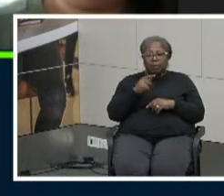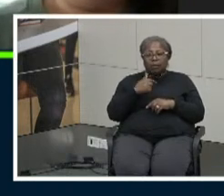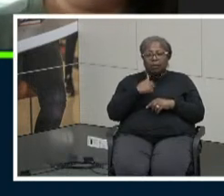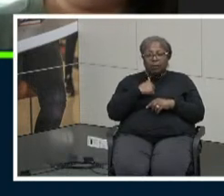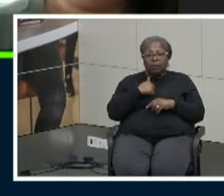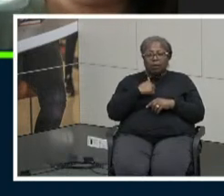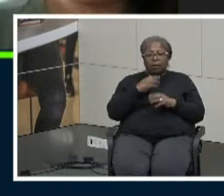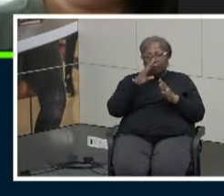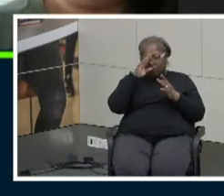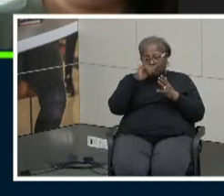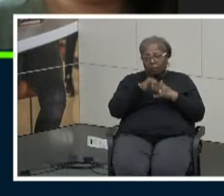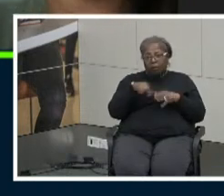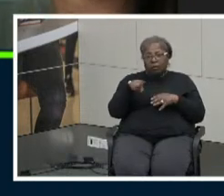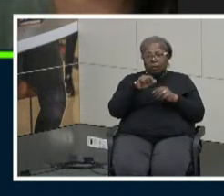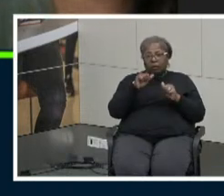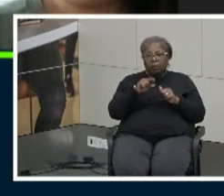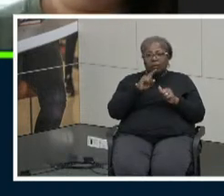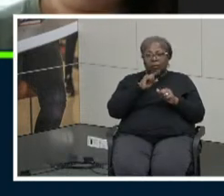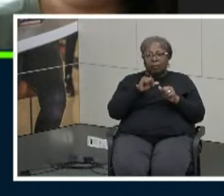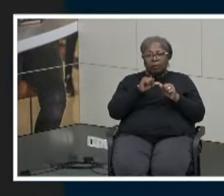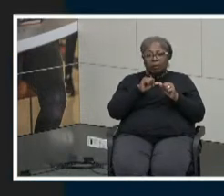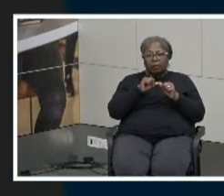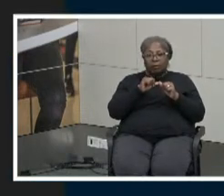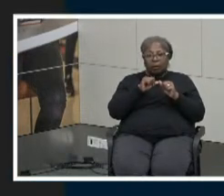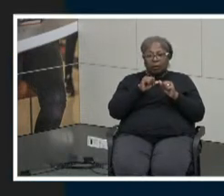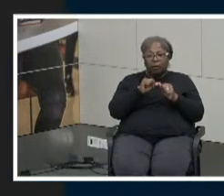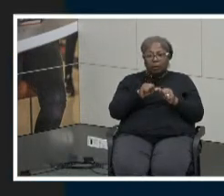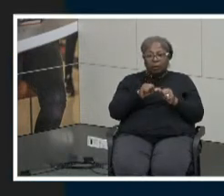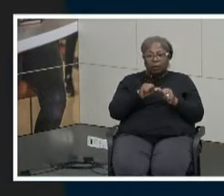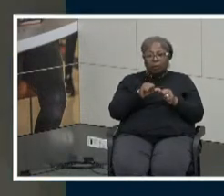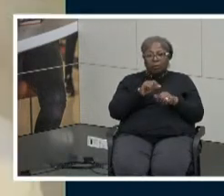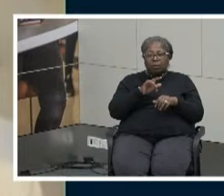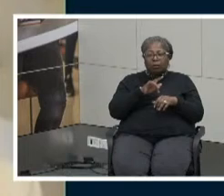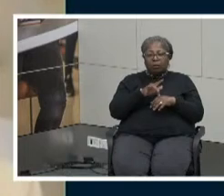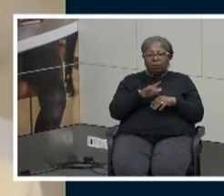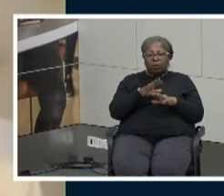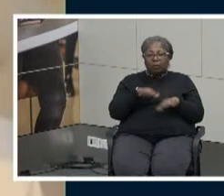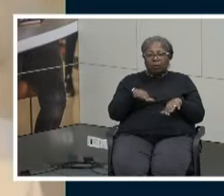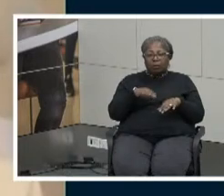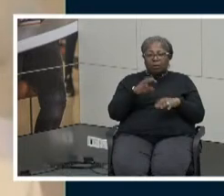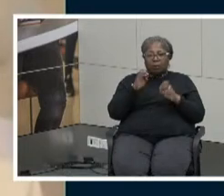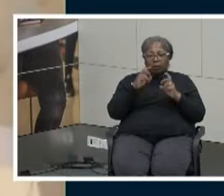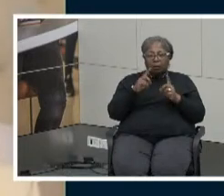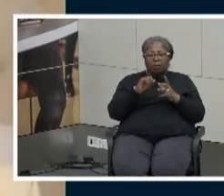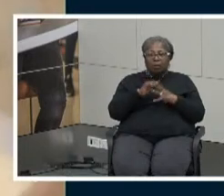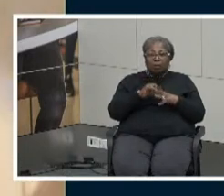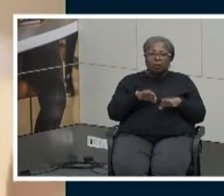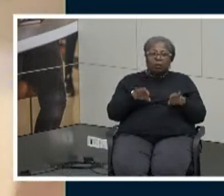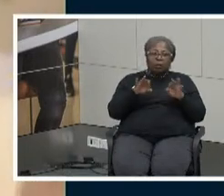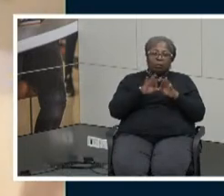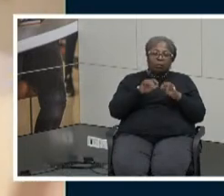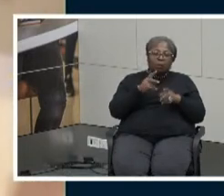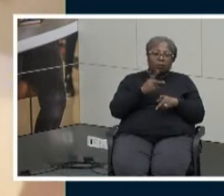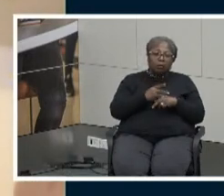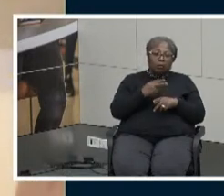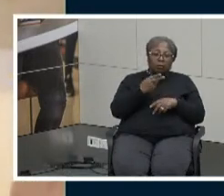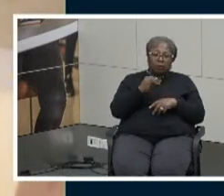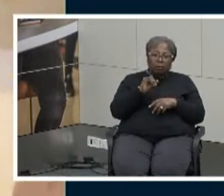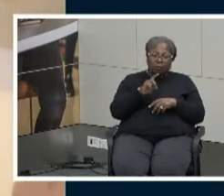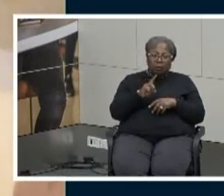Administration I hope that you Champion keep on championing um early childhood education is vital to keeping